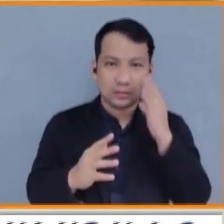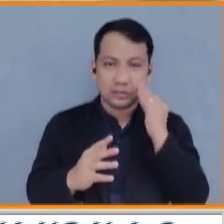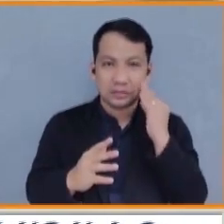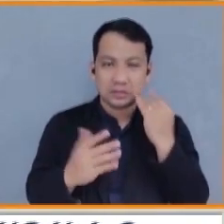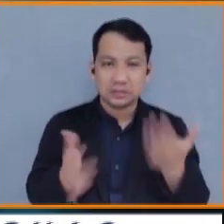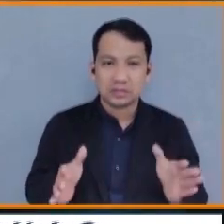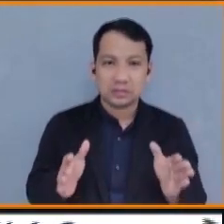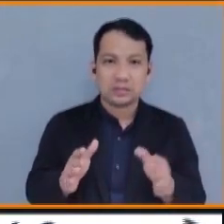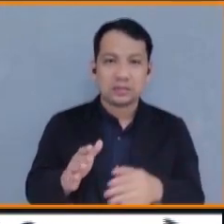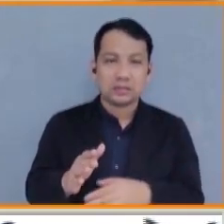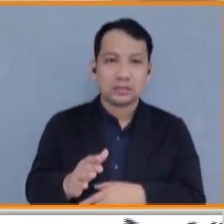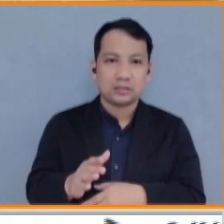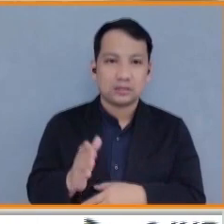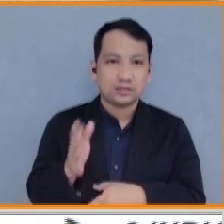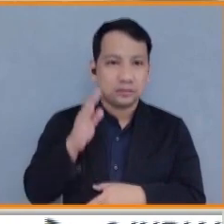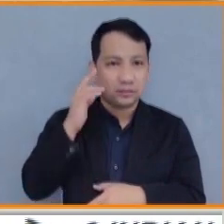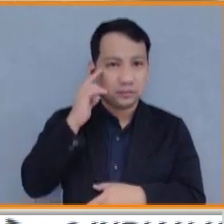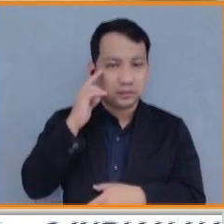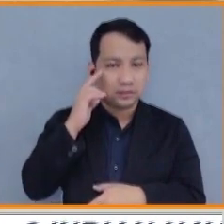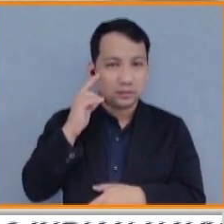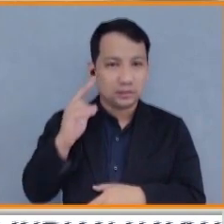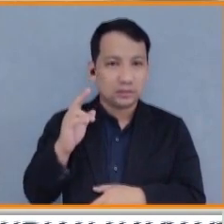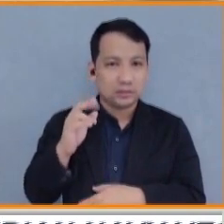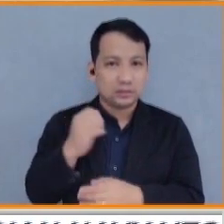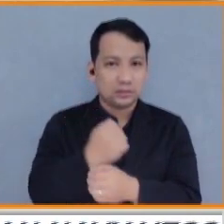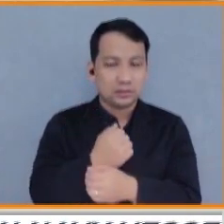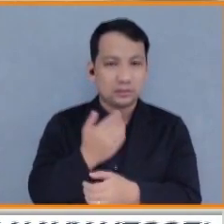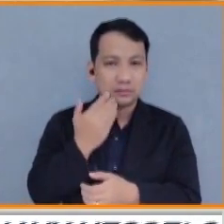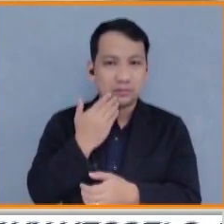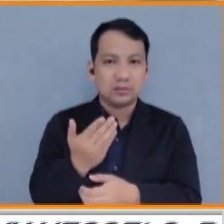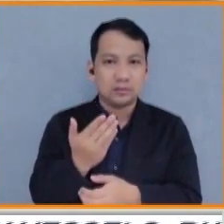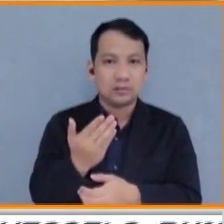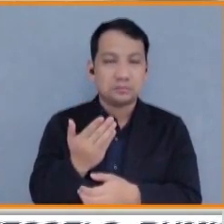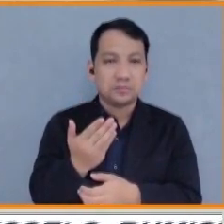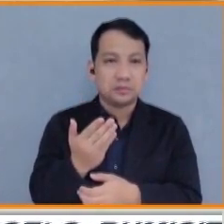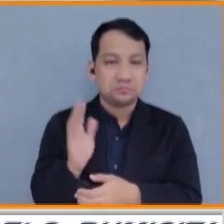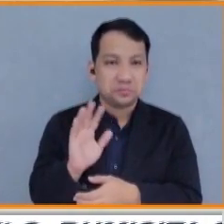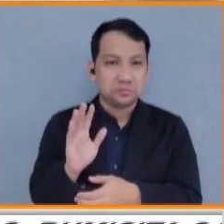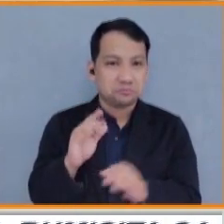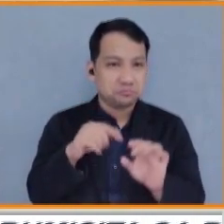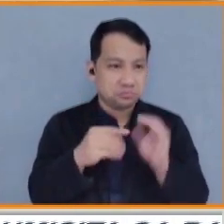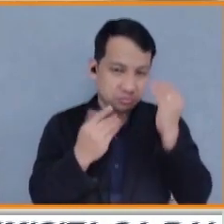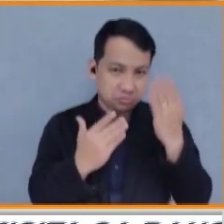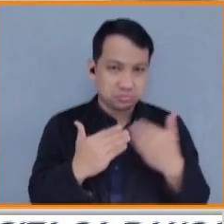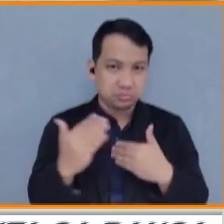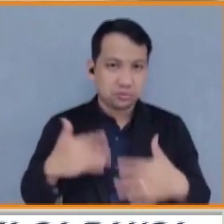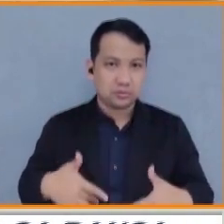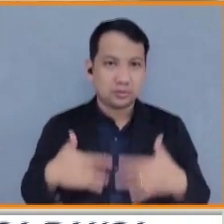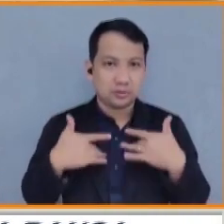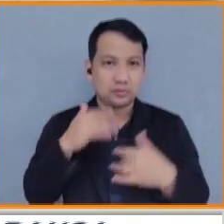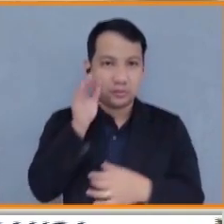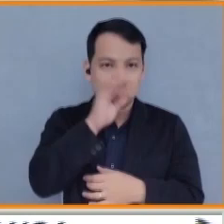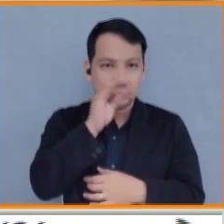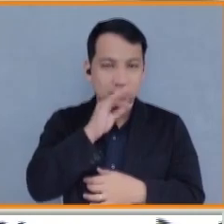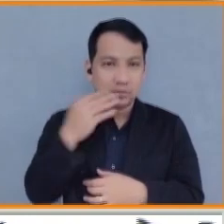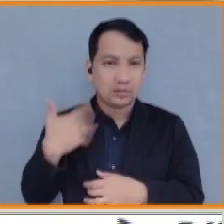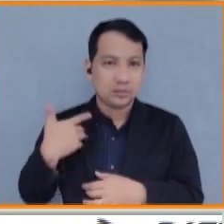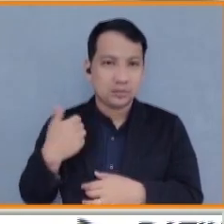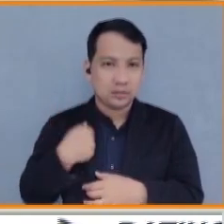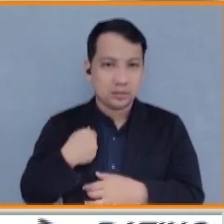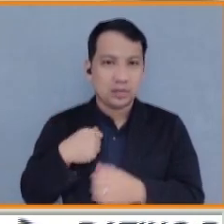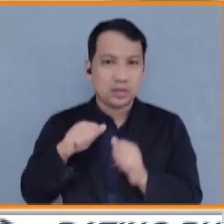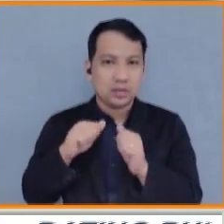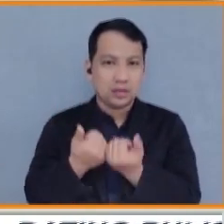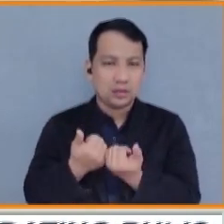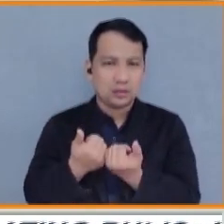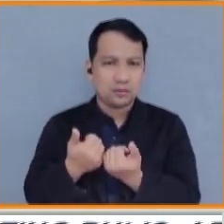Hello, Love, Goodbye. Dagdag pa niya, mas bibigyang diin din daw sa sequel ang buhay ng mga Filipino sa Canada sa pamamagitan ng karakter ni